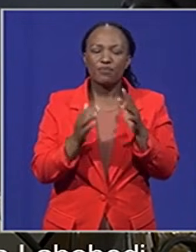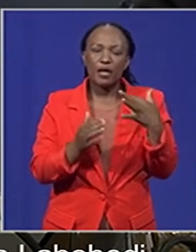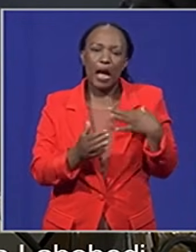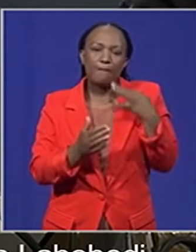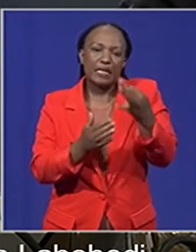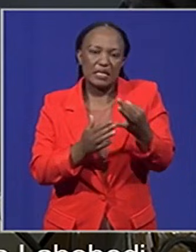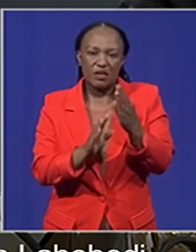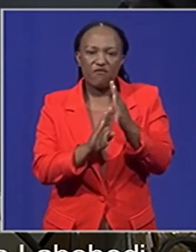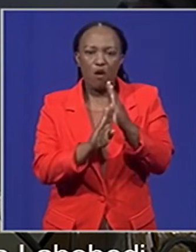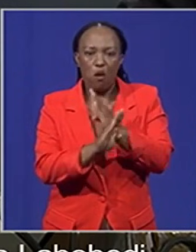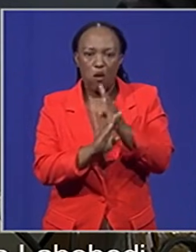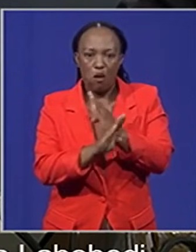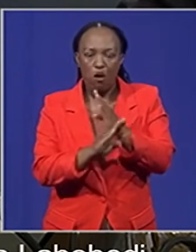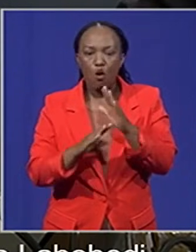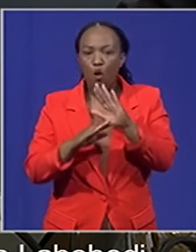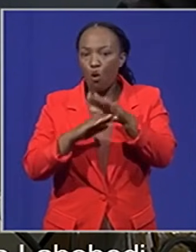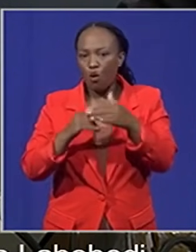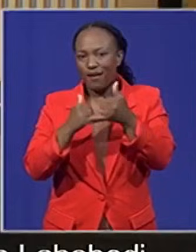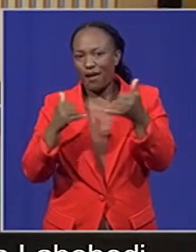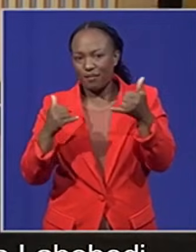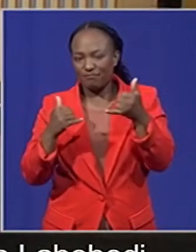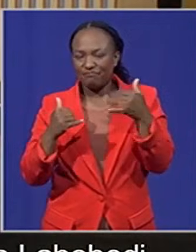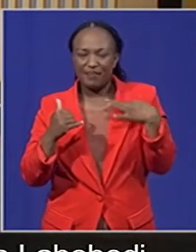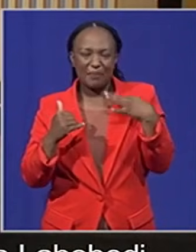a remote hearing application